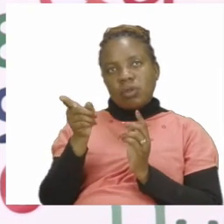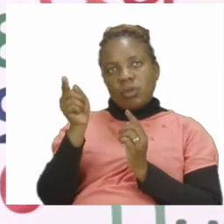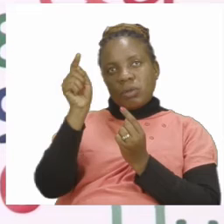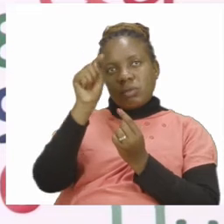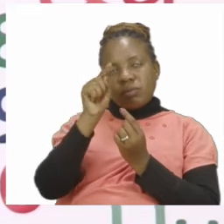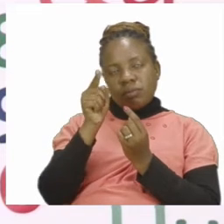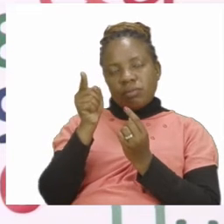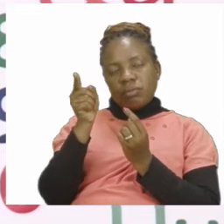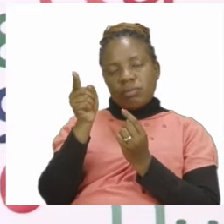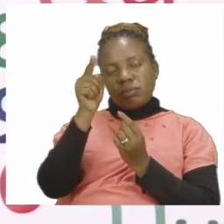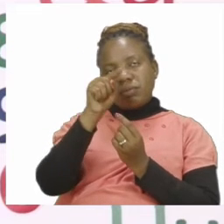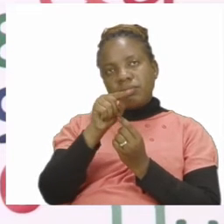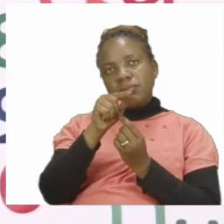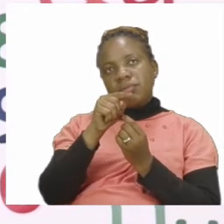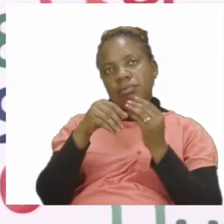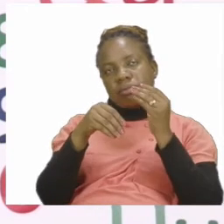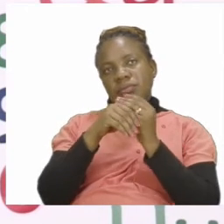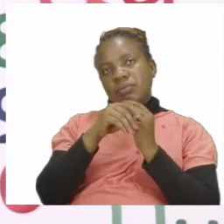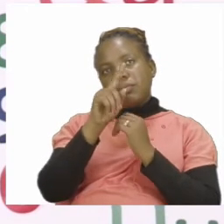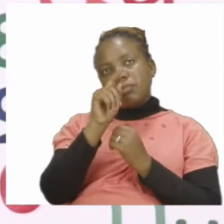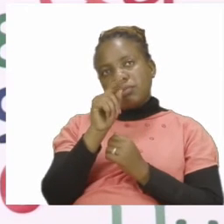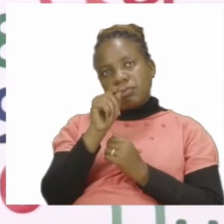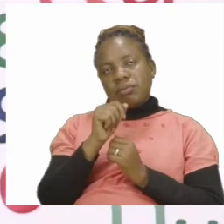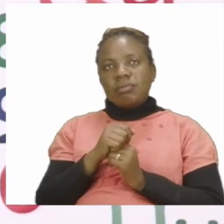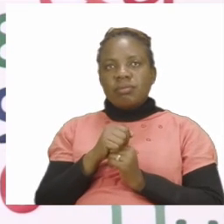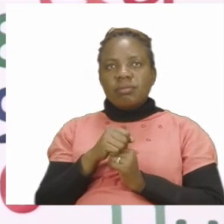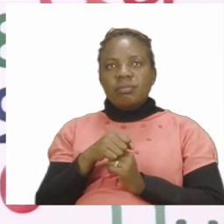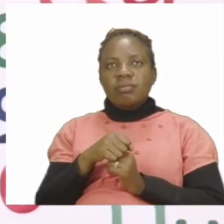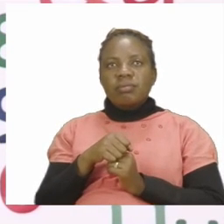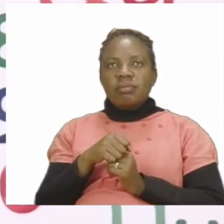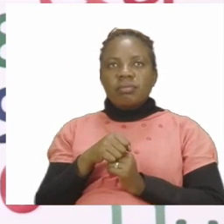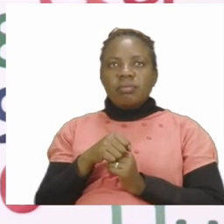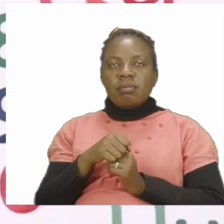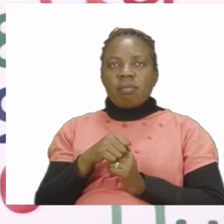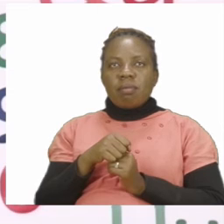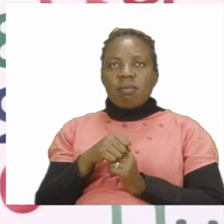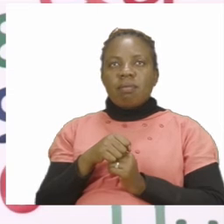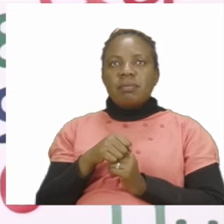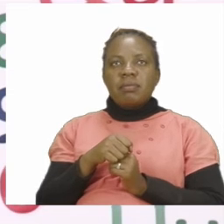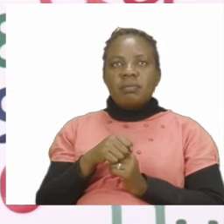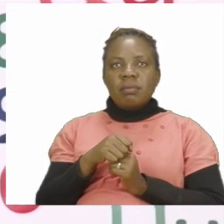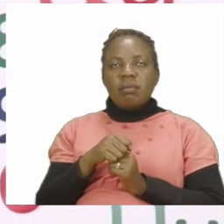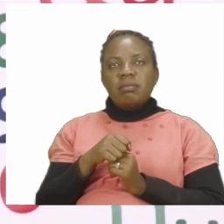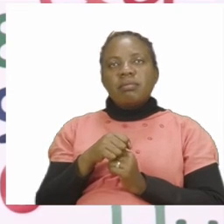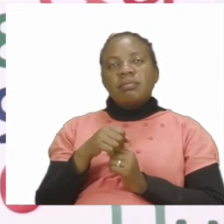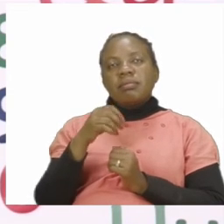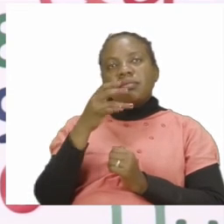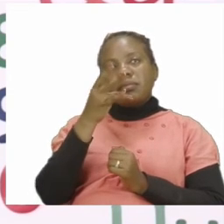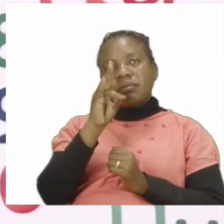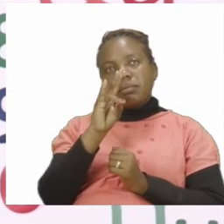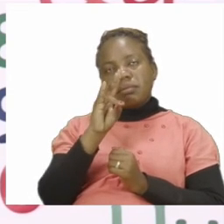the tens, of course. And now we add our tens together. We say